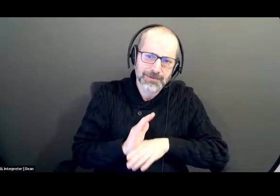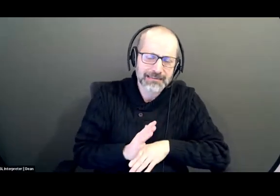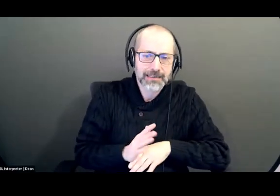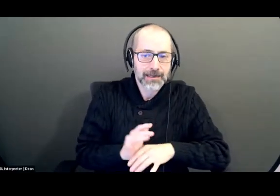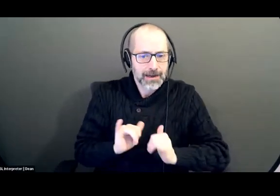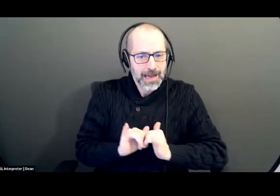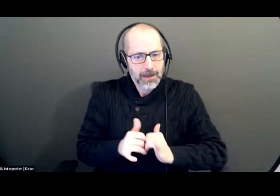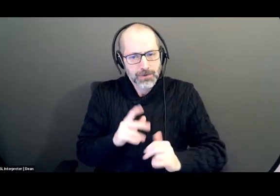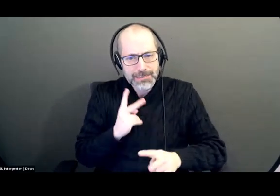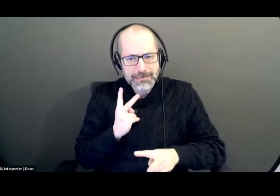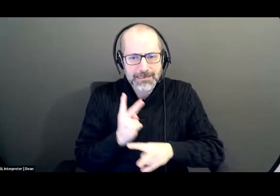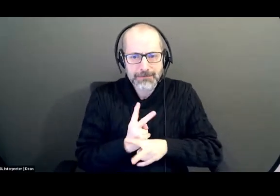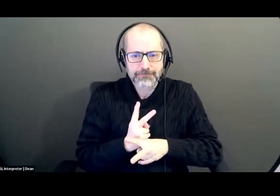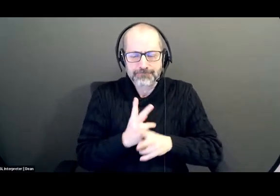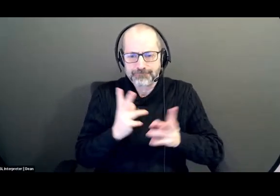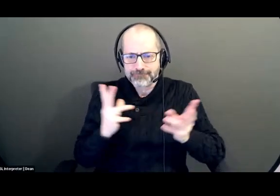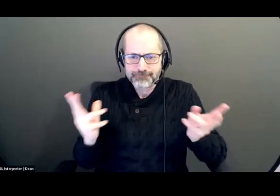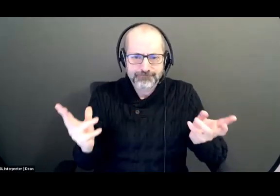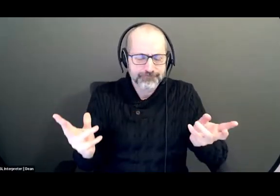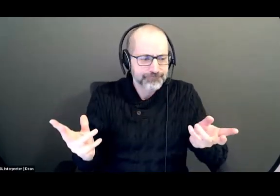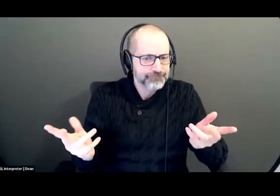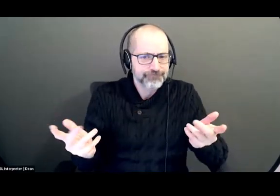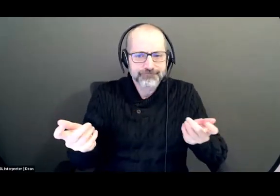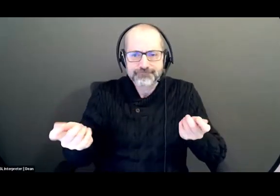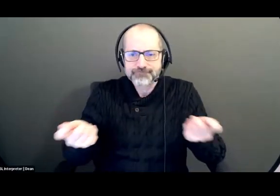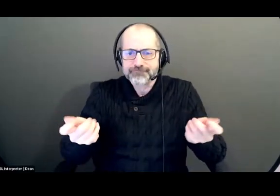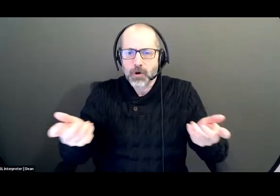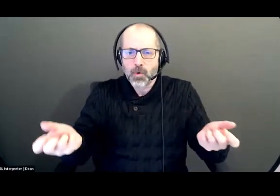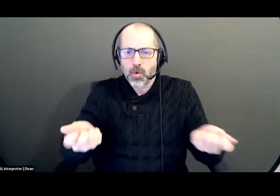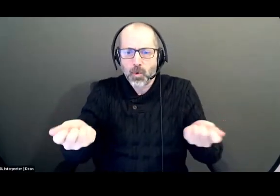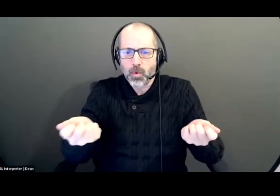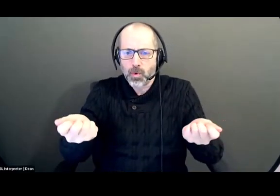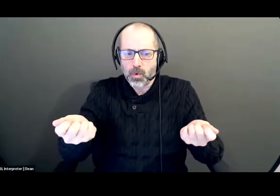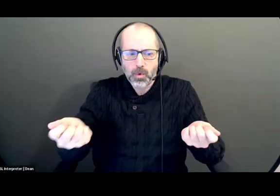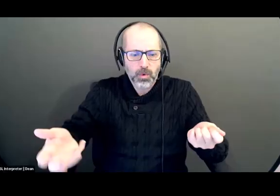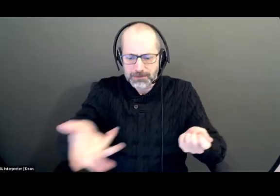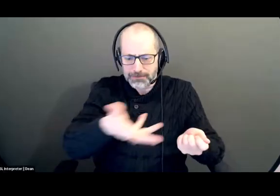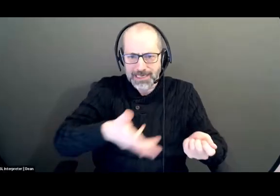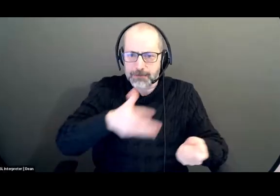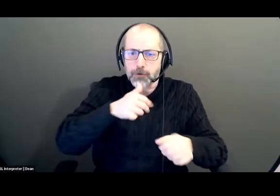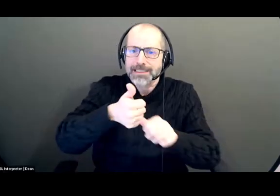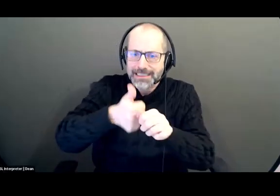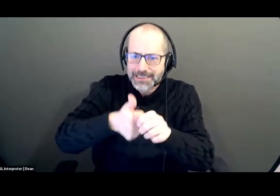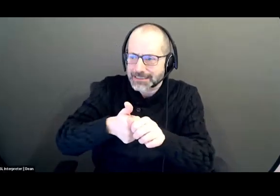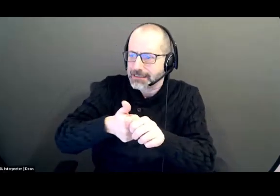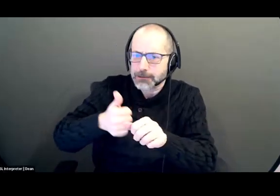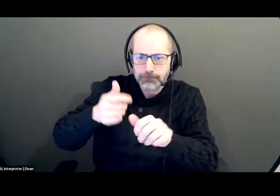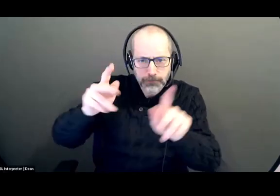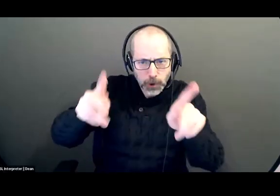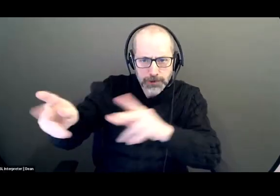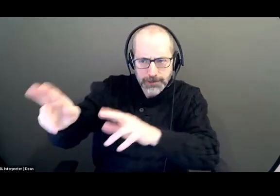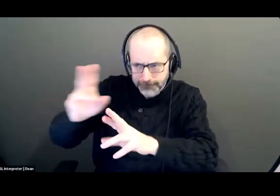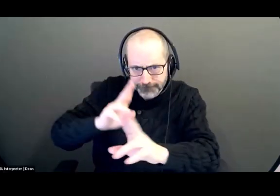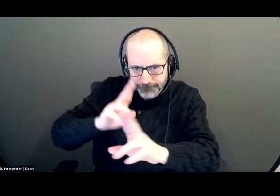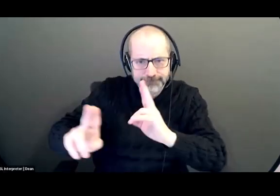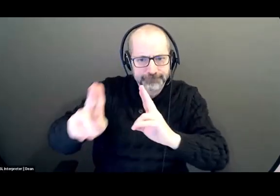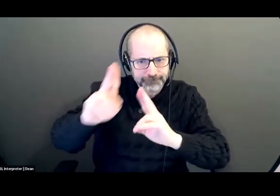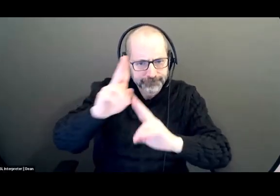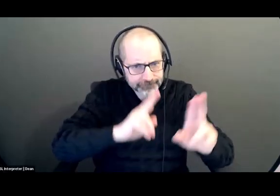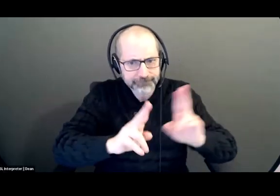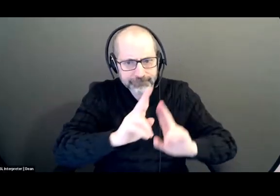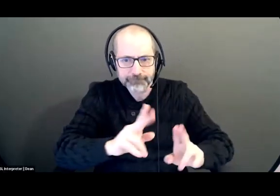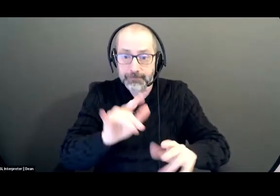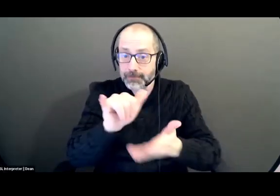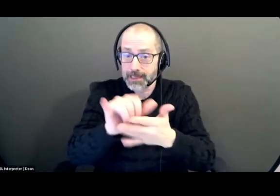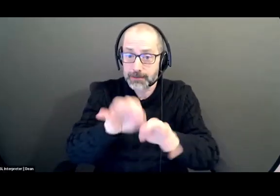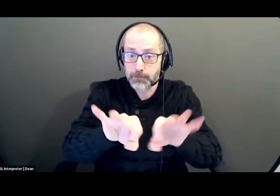started exploring equity and we were talking about safety, we really spent a lot of time asking the question of what does safety actually